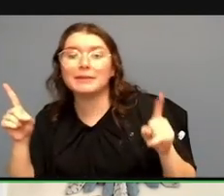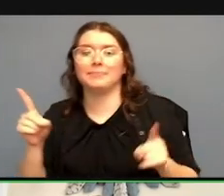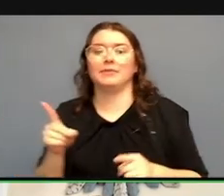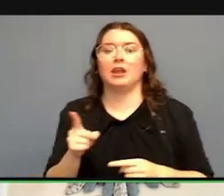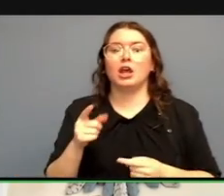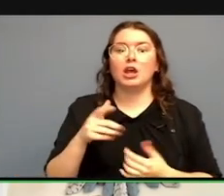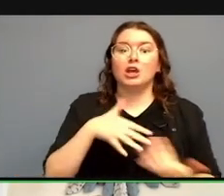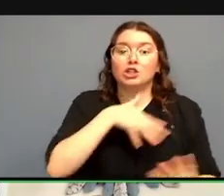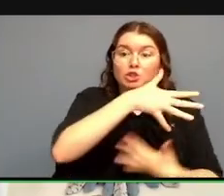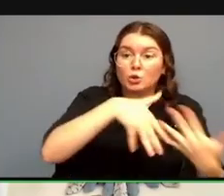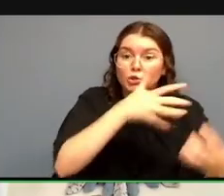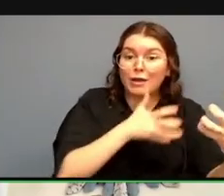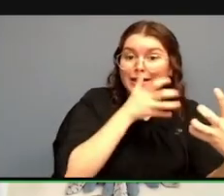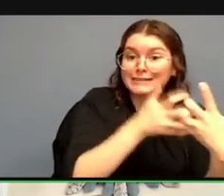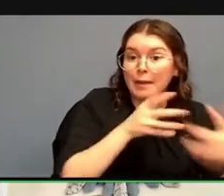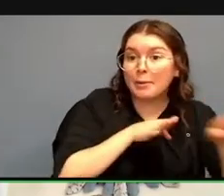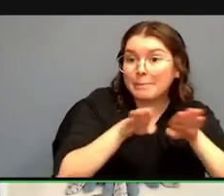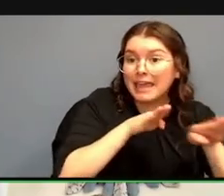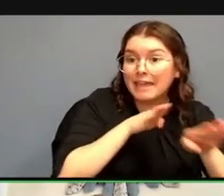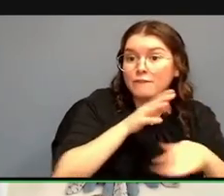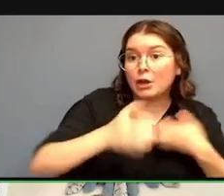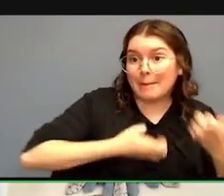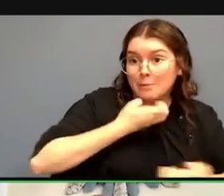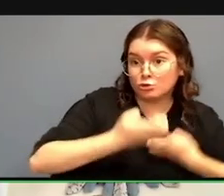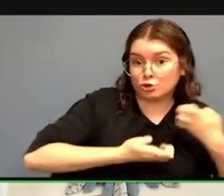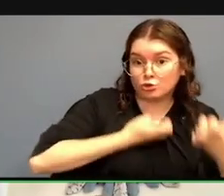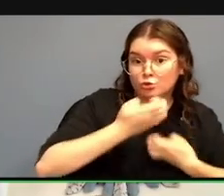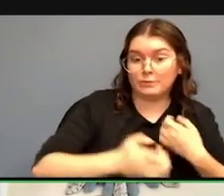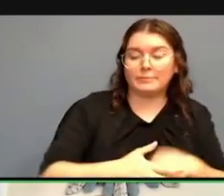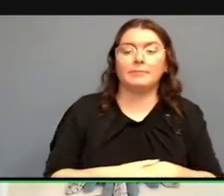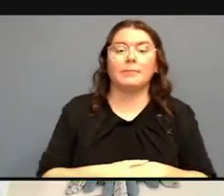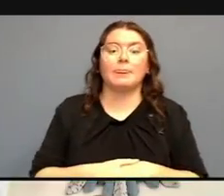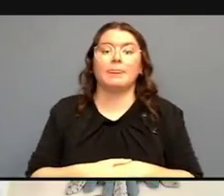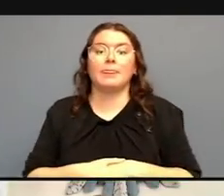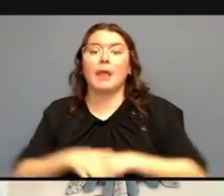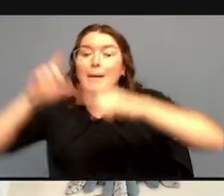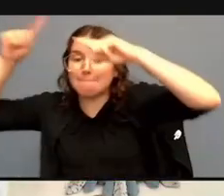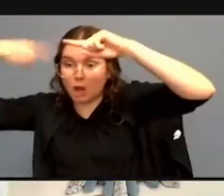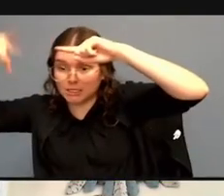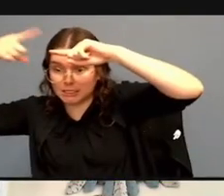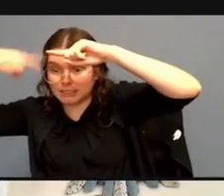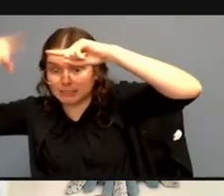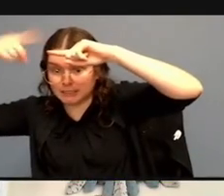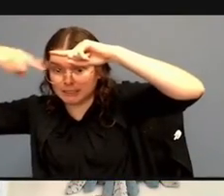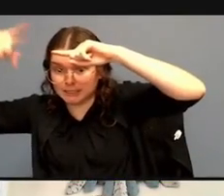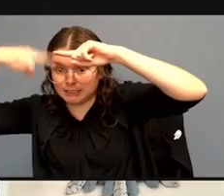social, adaptive, behavioral, and emotional, processing,